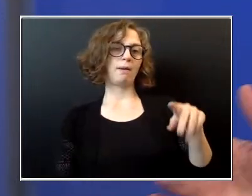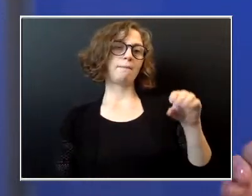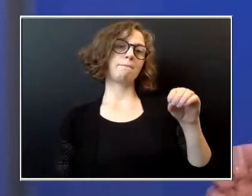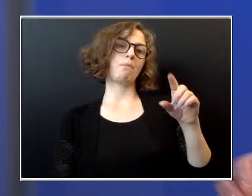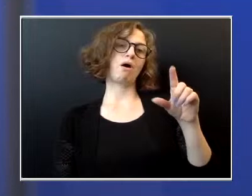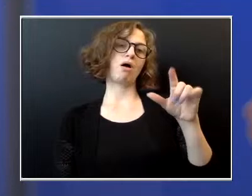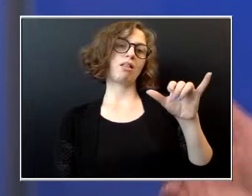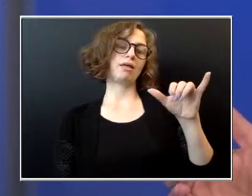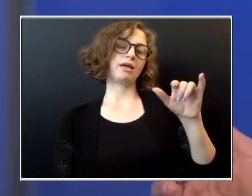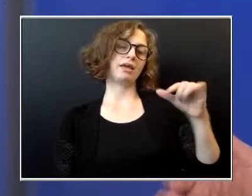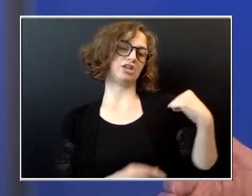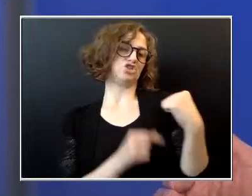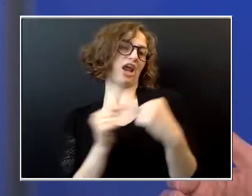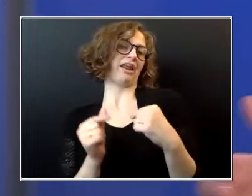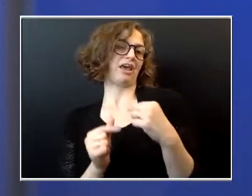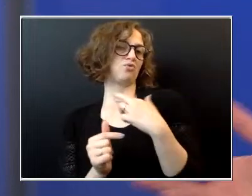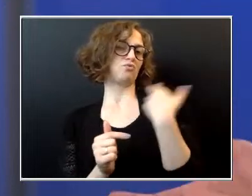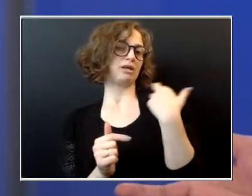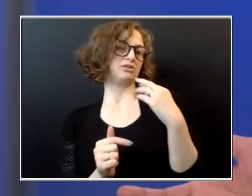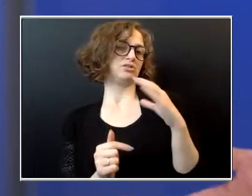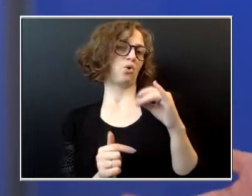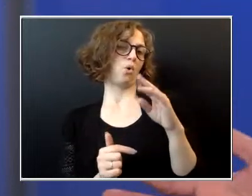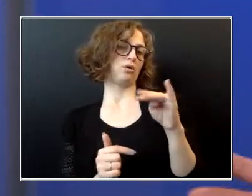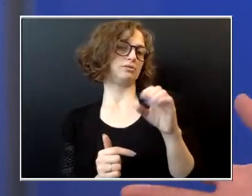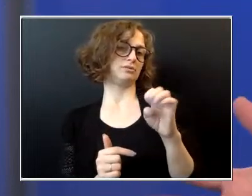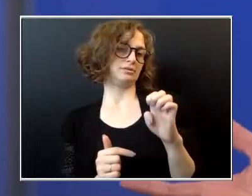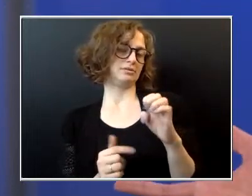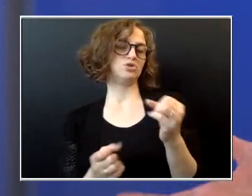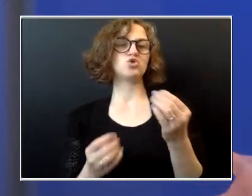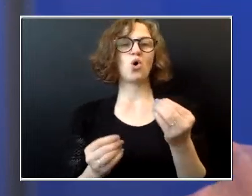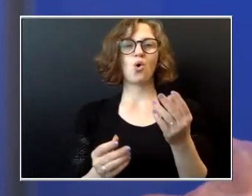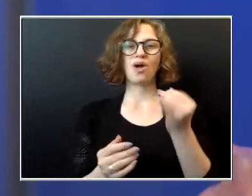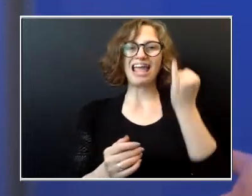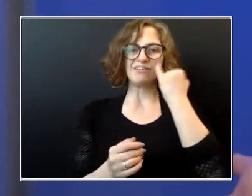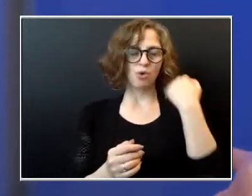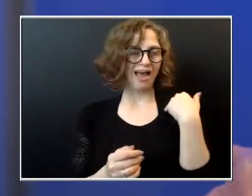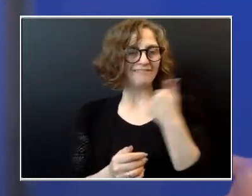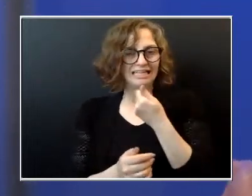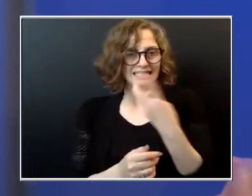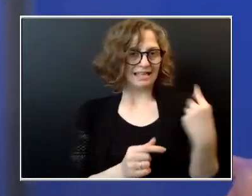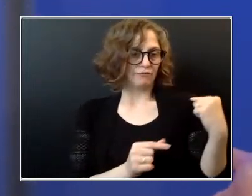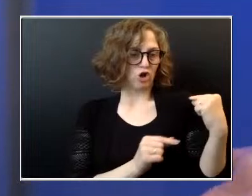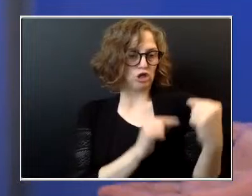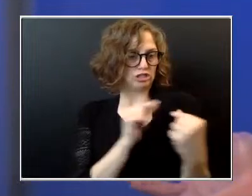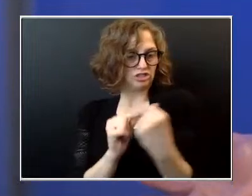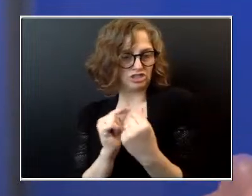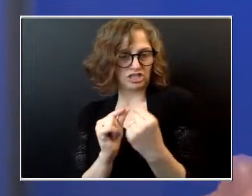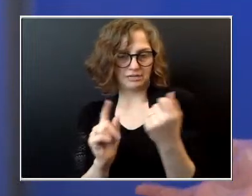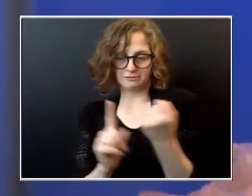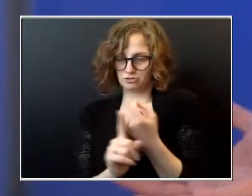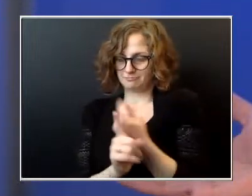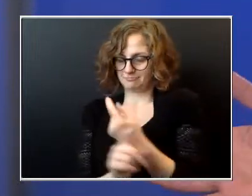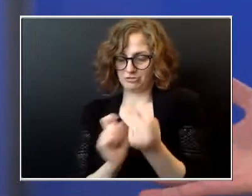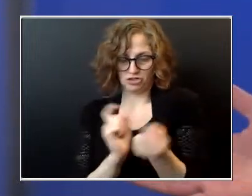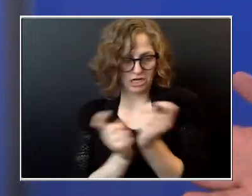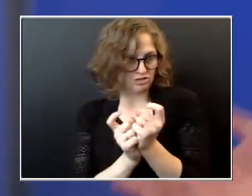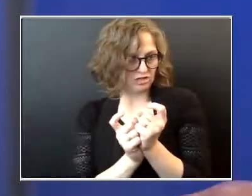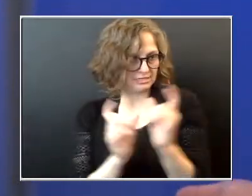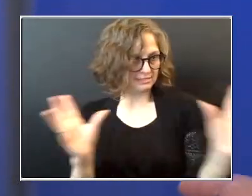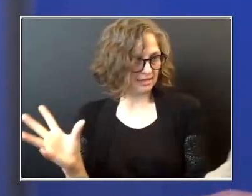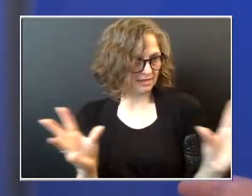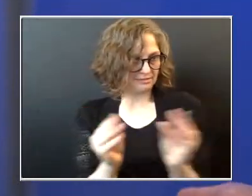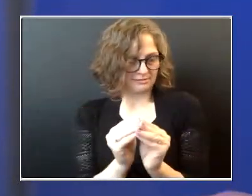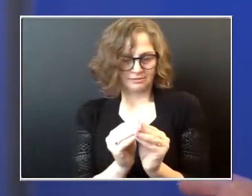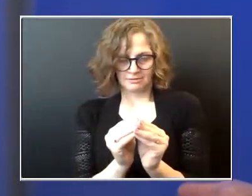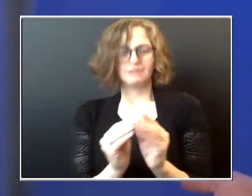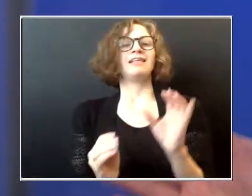changes cumulatively increase the risk. So the way I see it is like a buffet menu with many different options, and depending on what